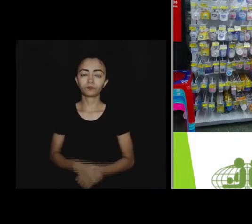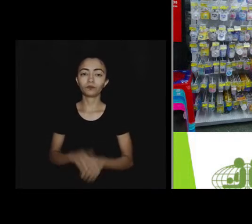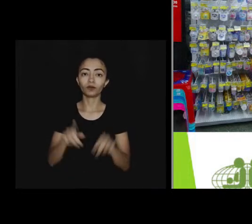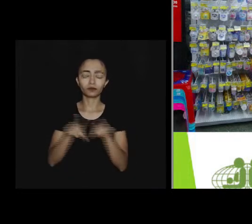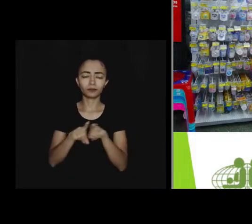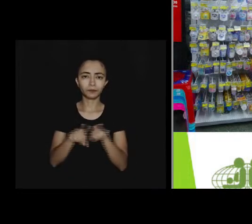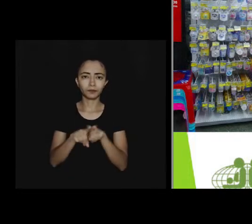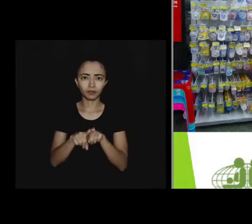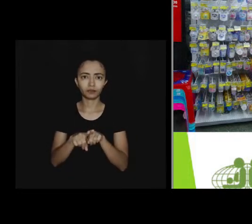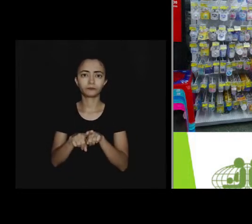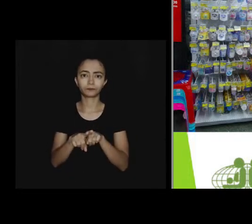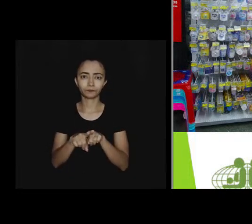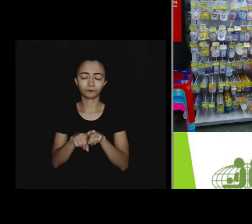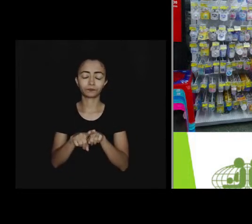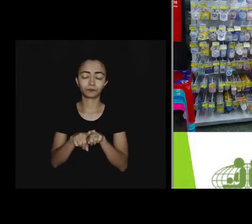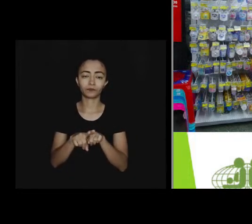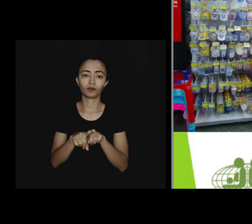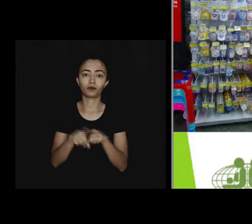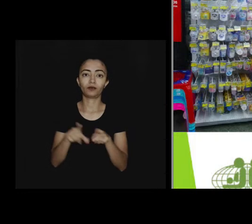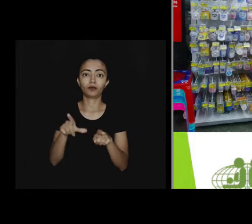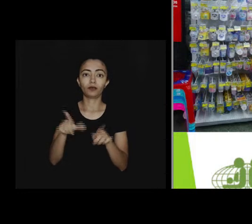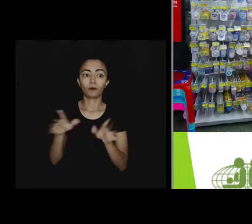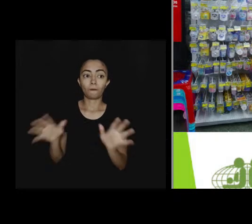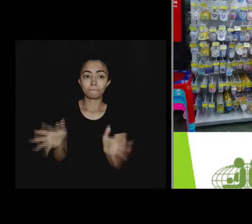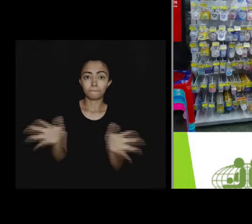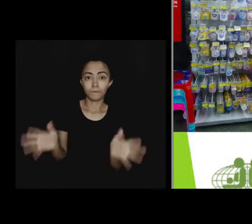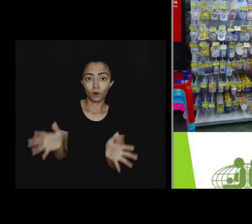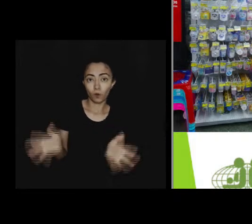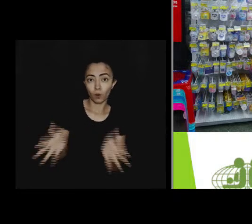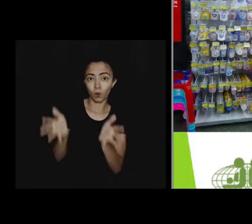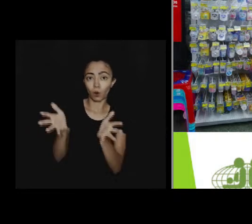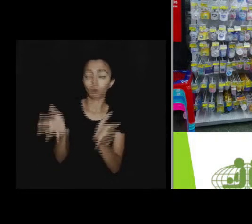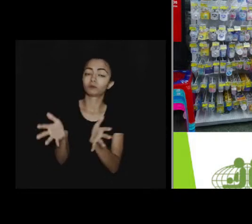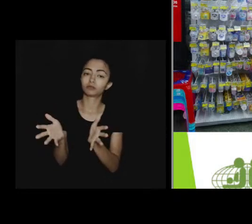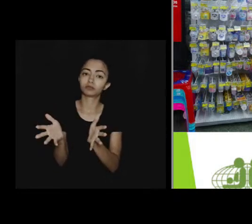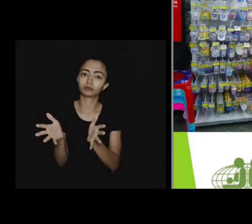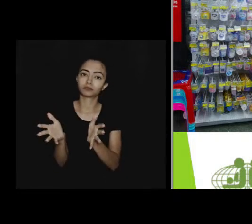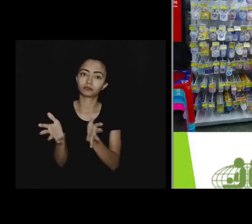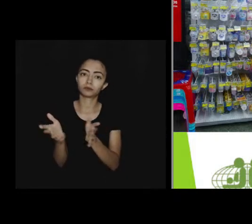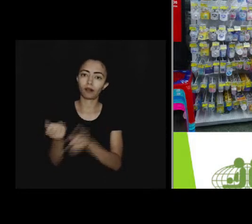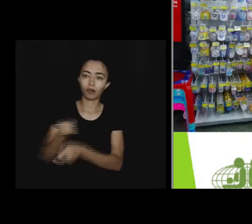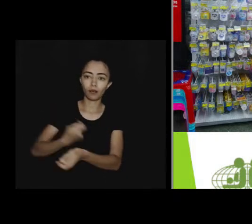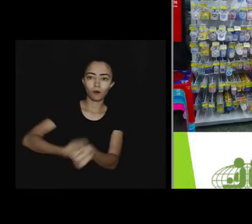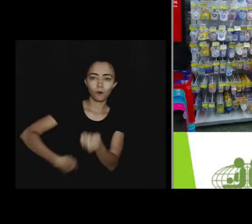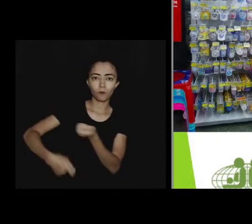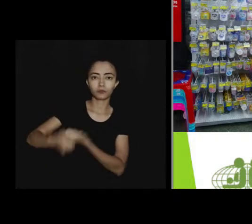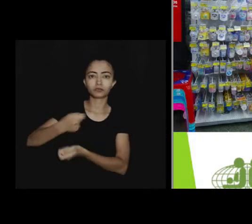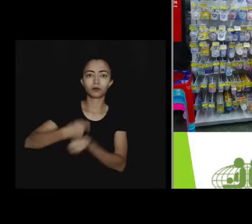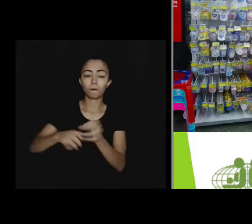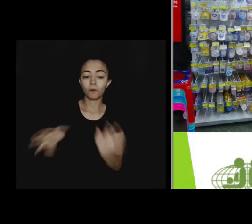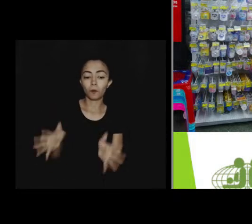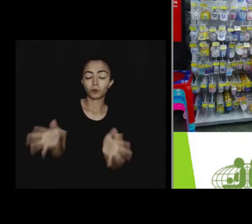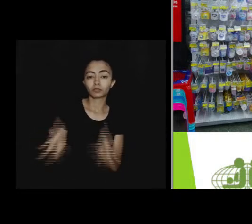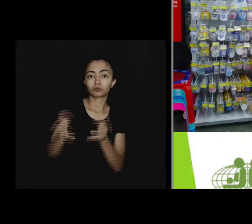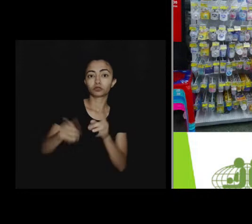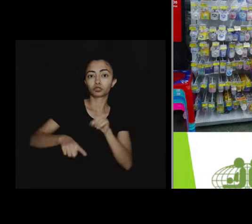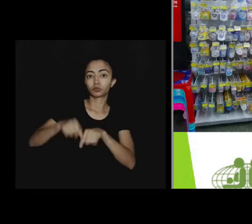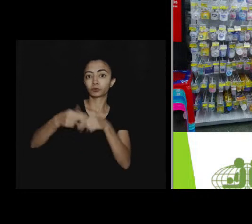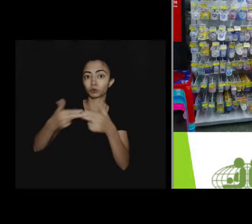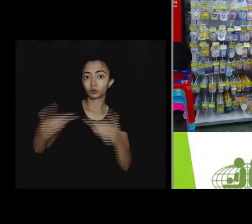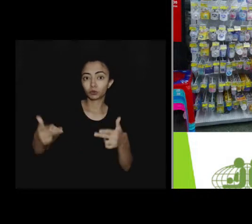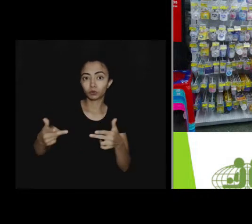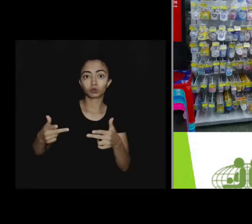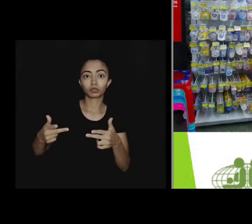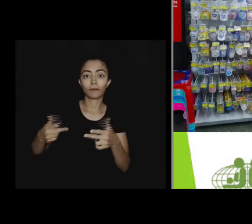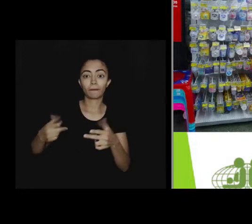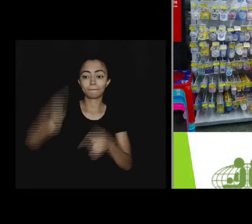an expressive amount of commercial promotion of products that